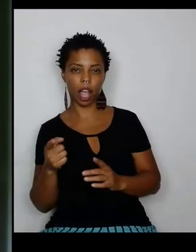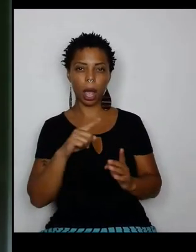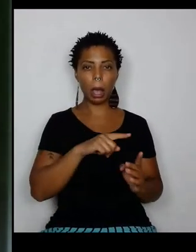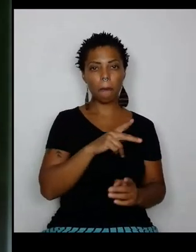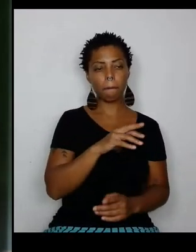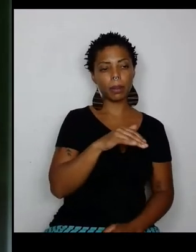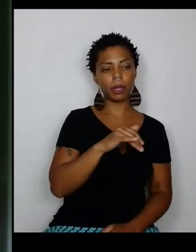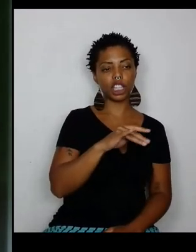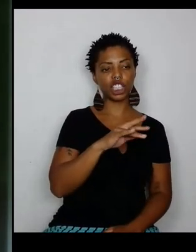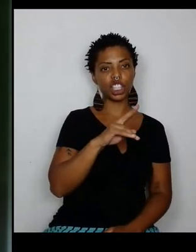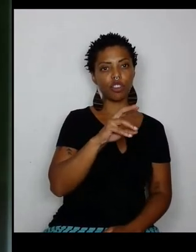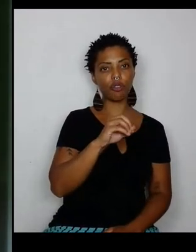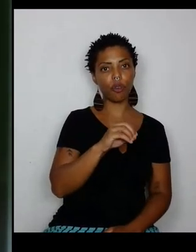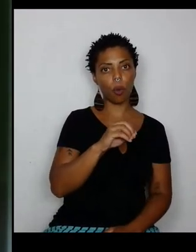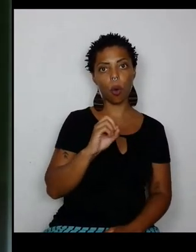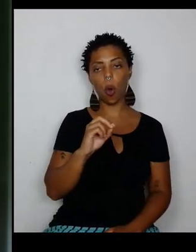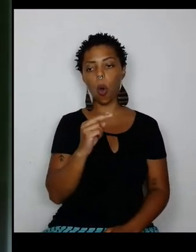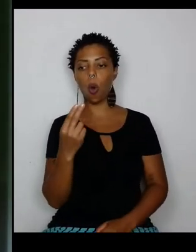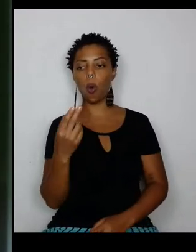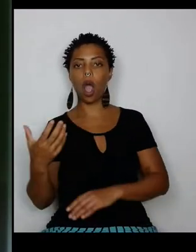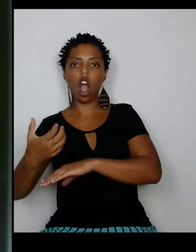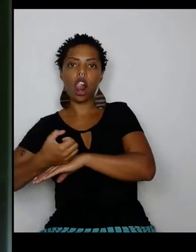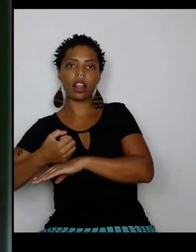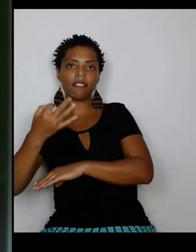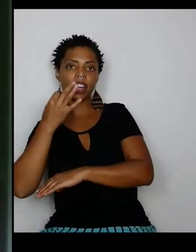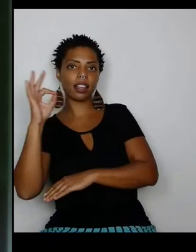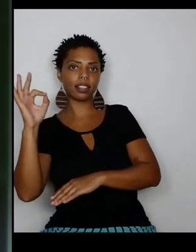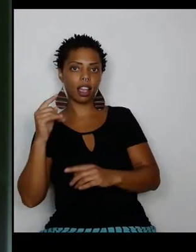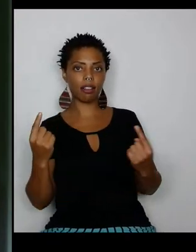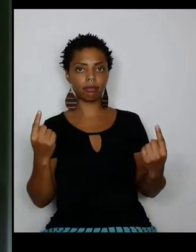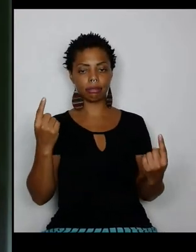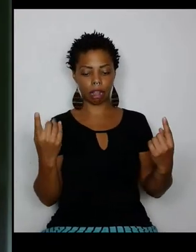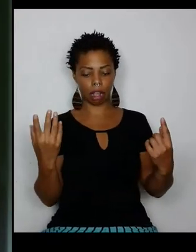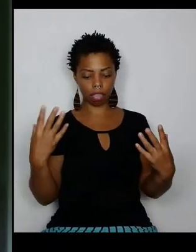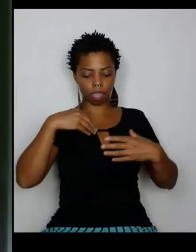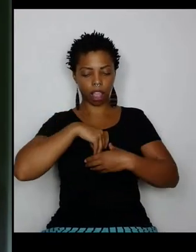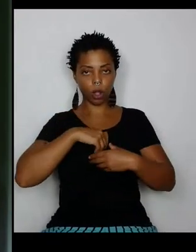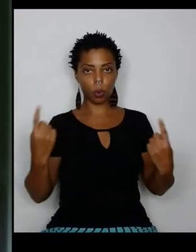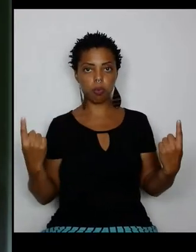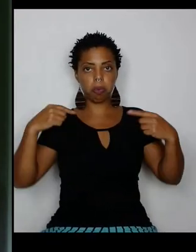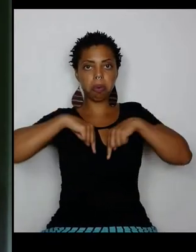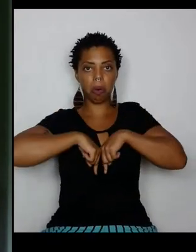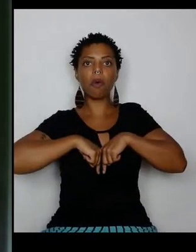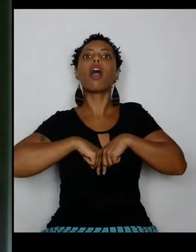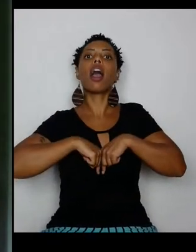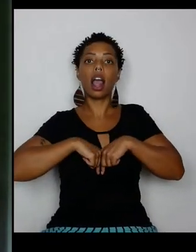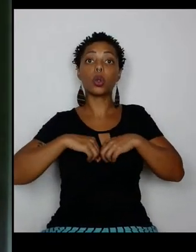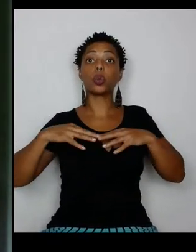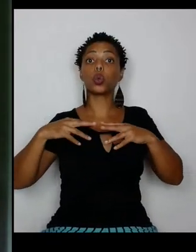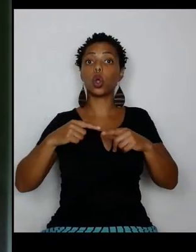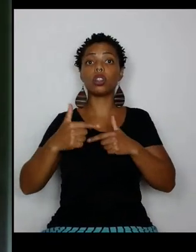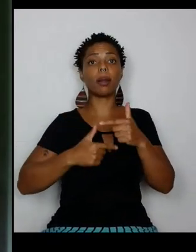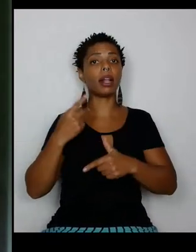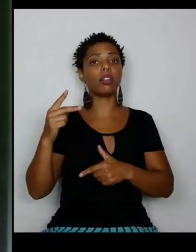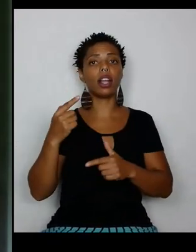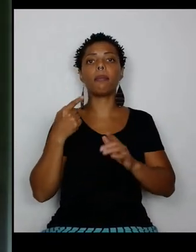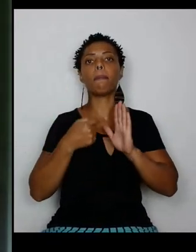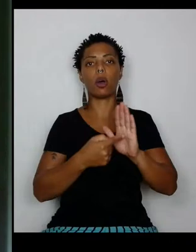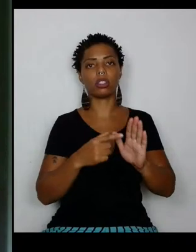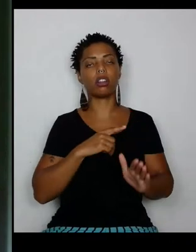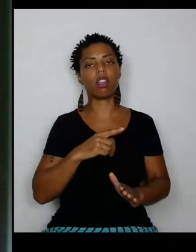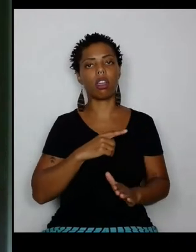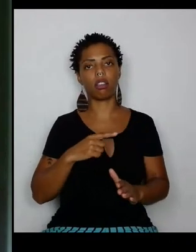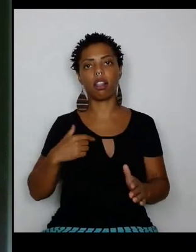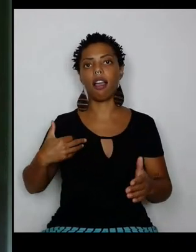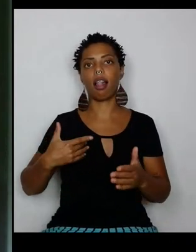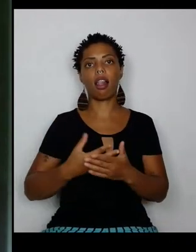right the whole lifetime with him so i don't know if there is a lot of